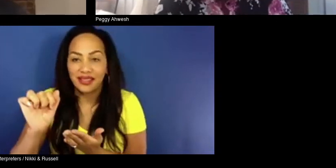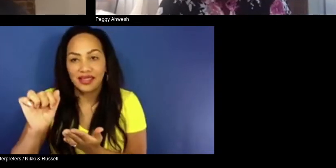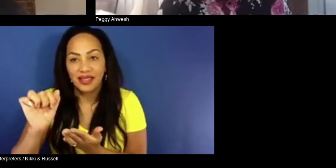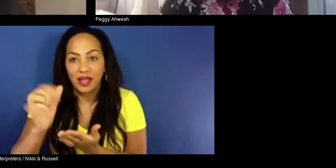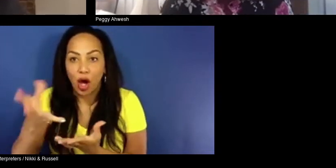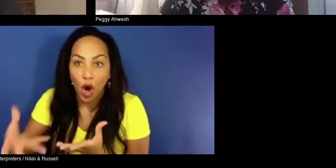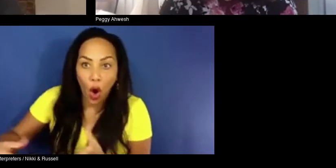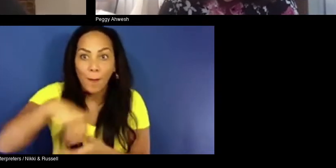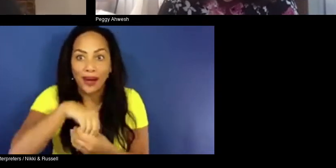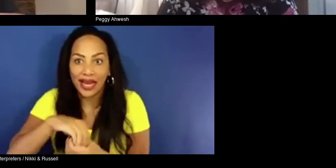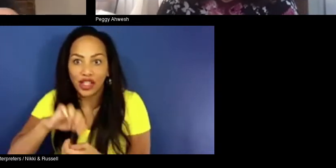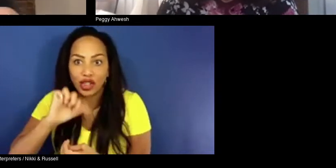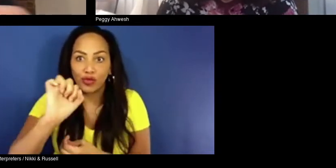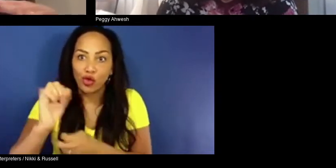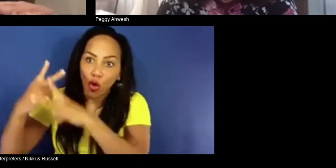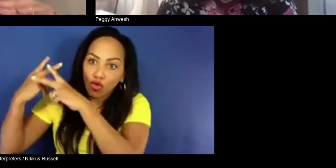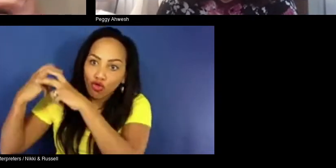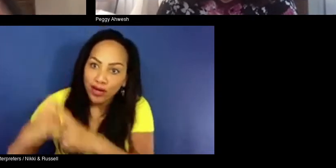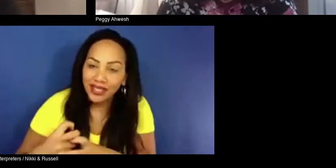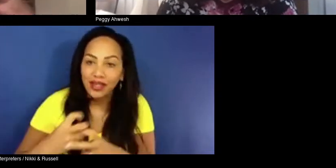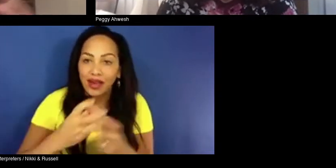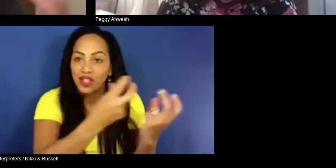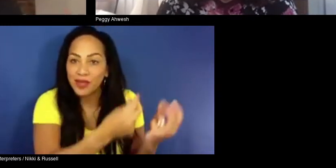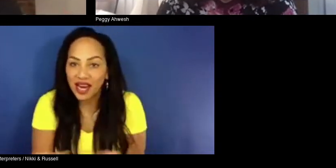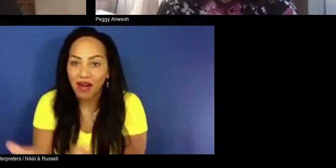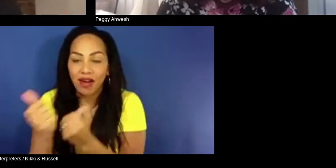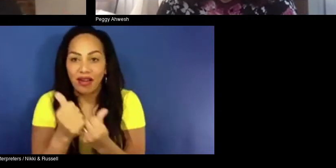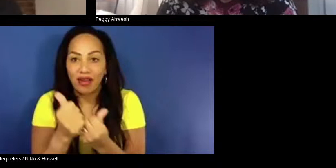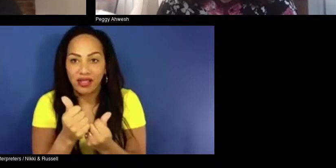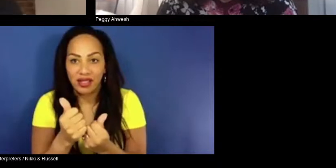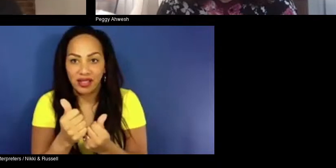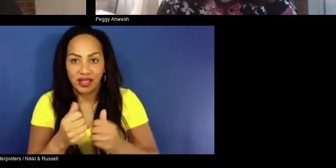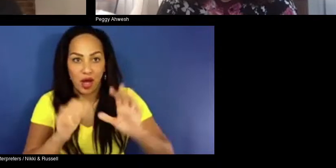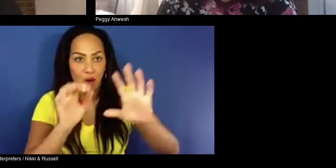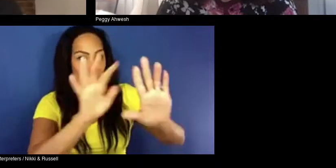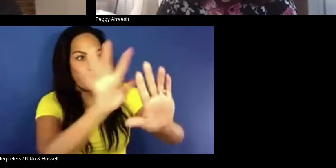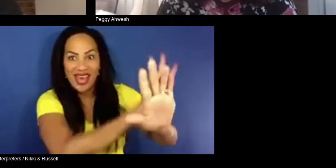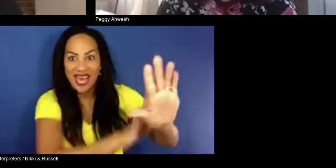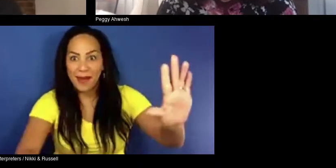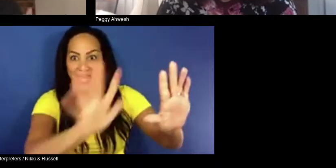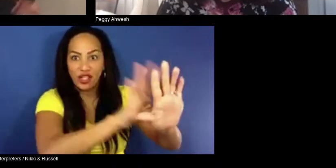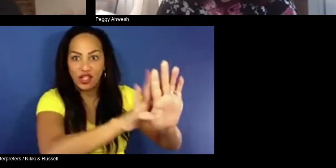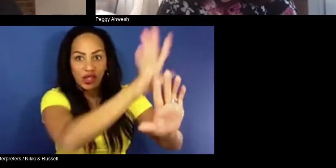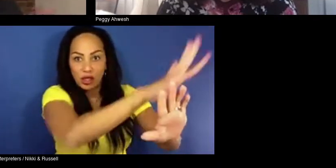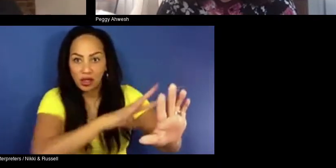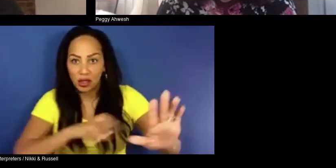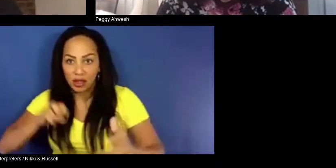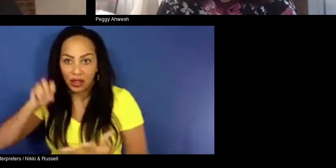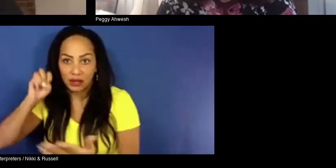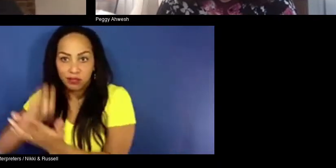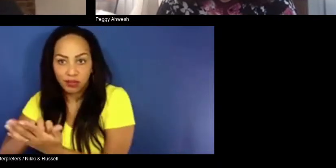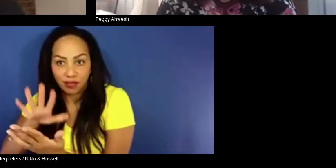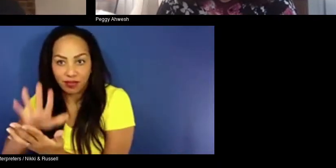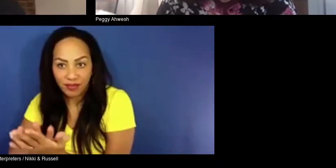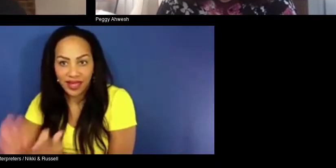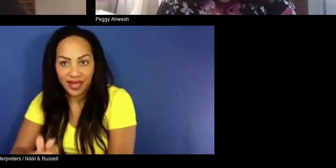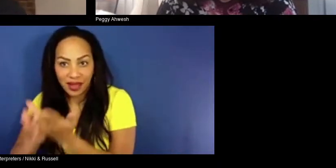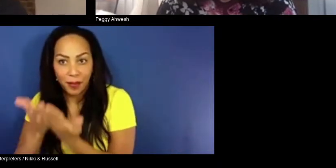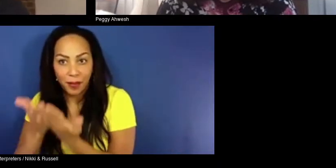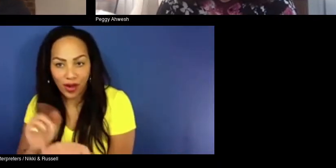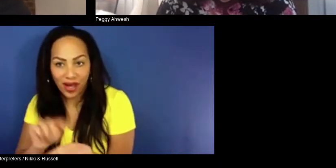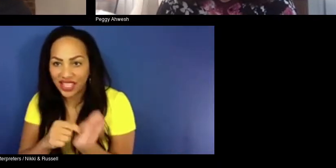materials mm-hmm. that takes this, you know, glacial surface and kind of explodes it or something by showing all of the kind of